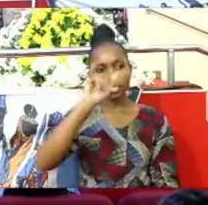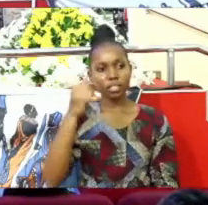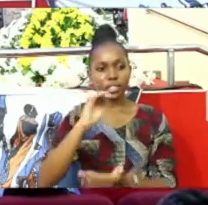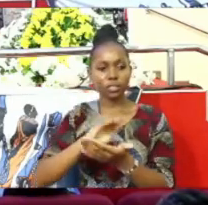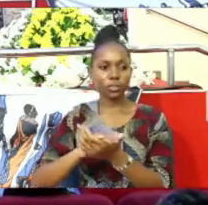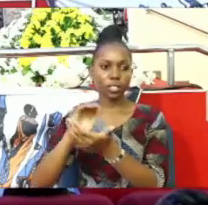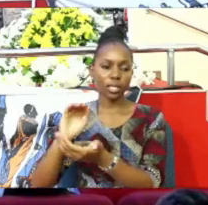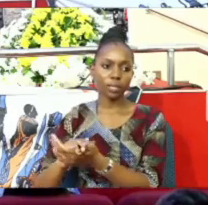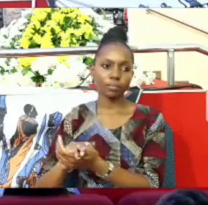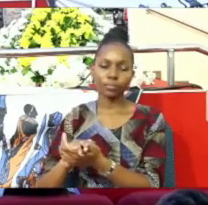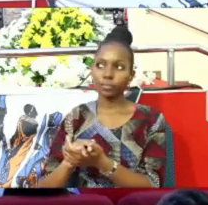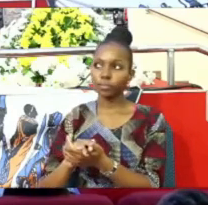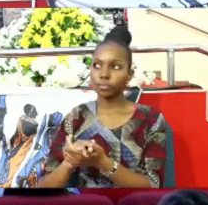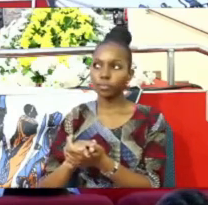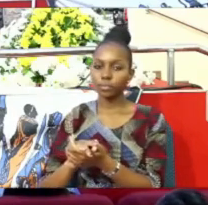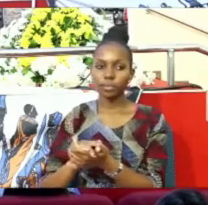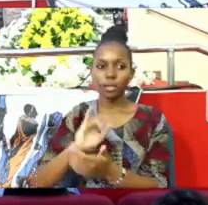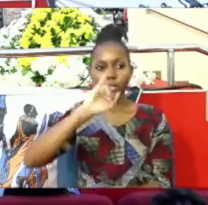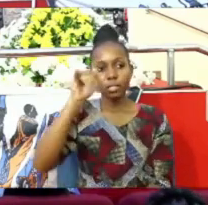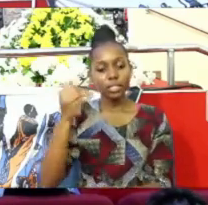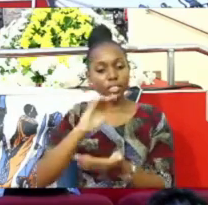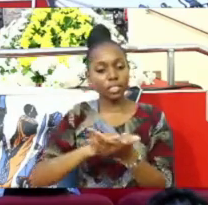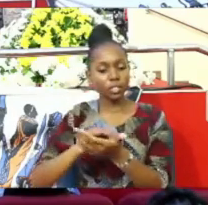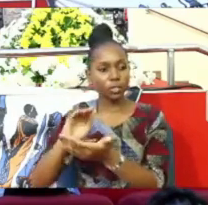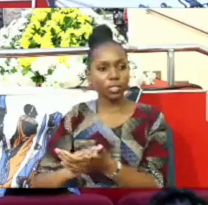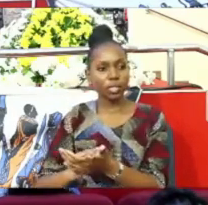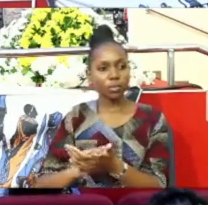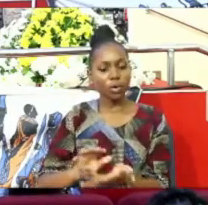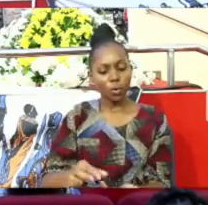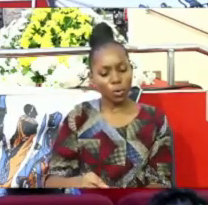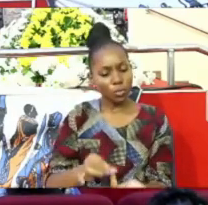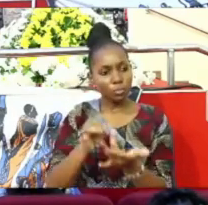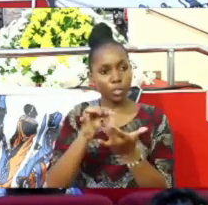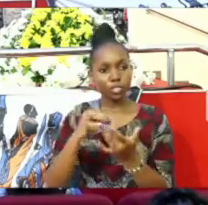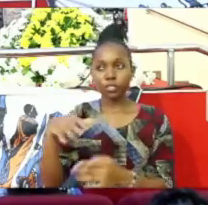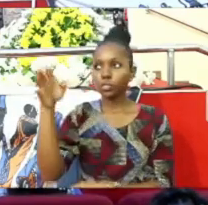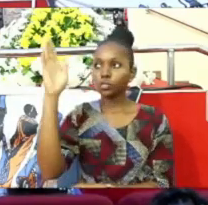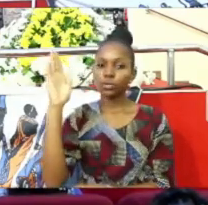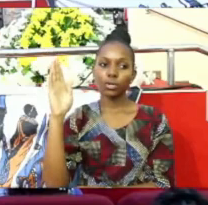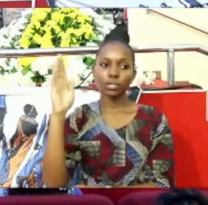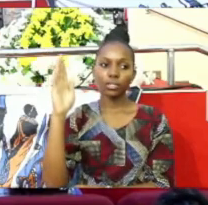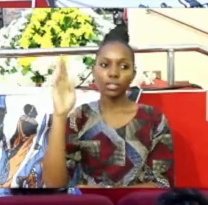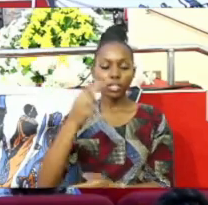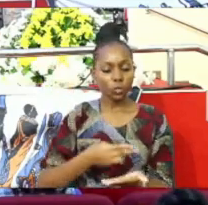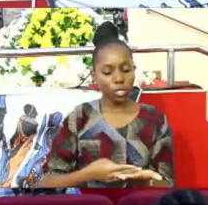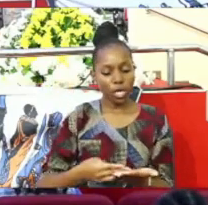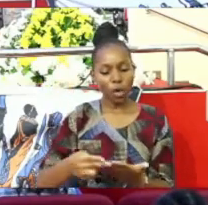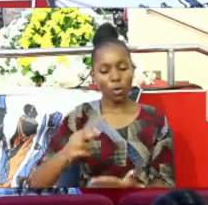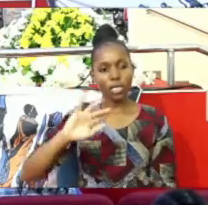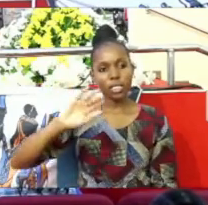Jerusalem to God was precious. Jerusalem ilikuwa ya maana sana. Jerusalem to God was his holy city. Jerusalem ilikuwa mji